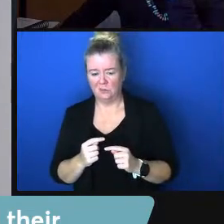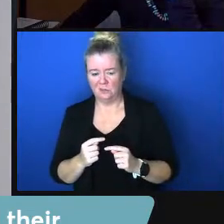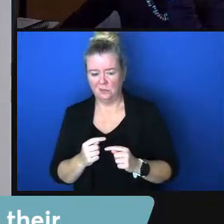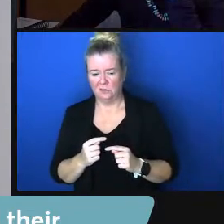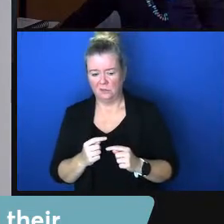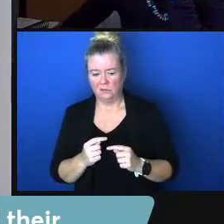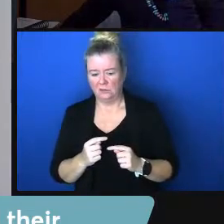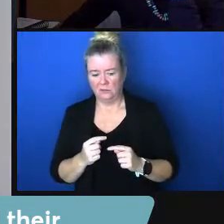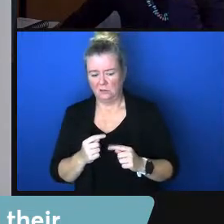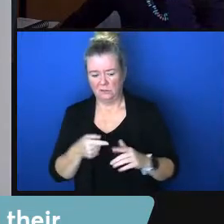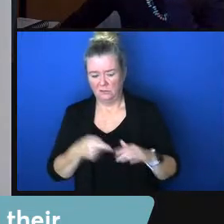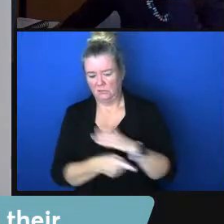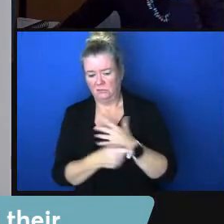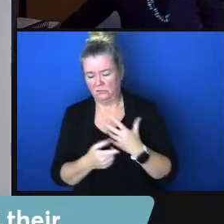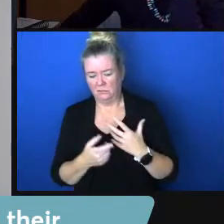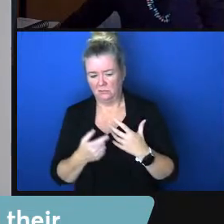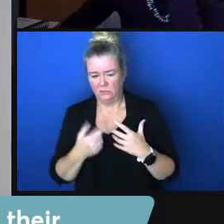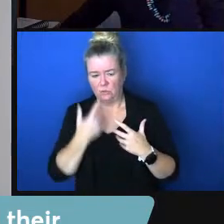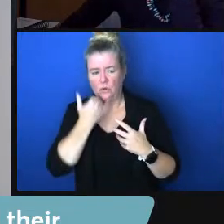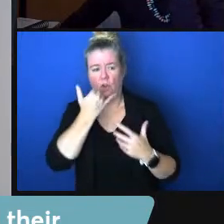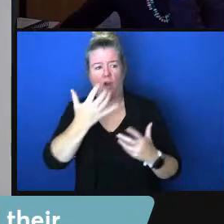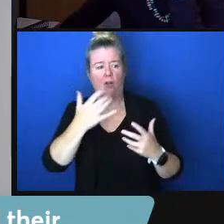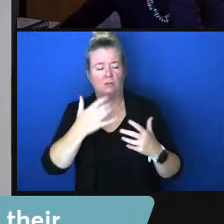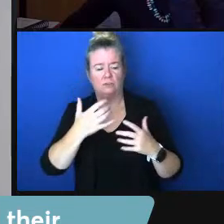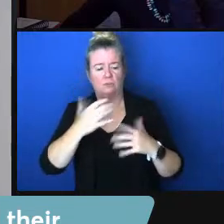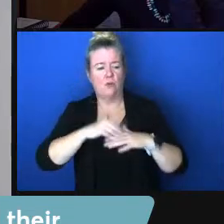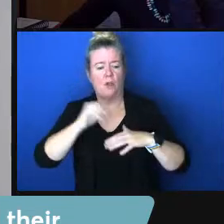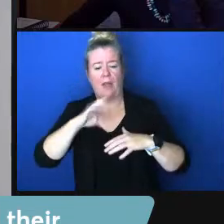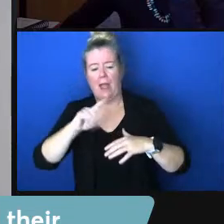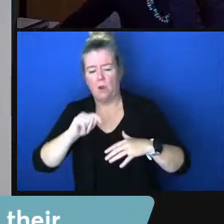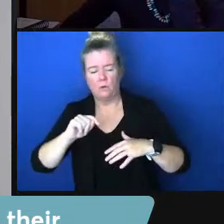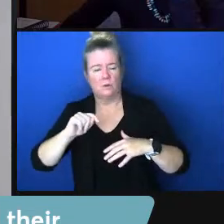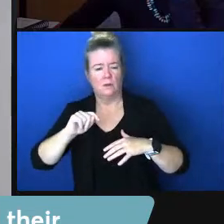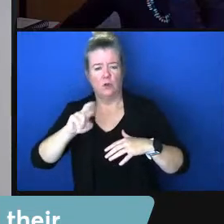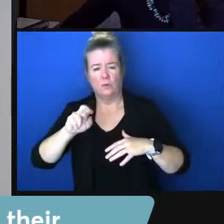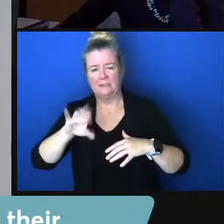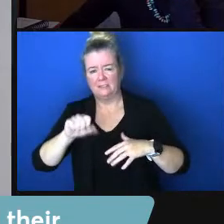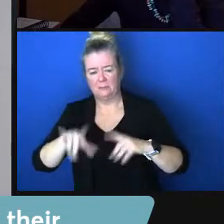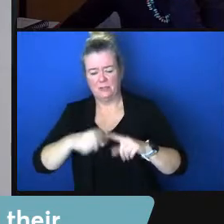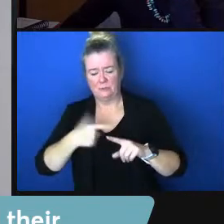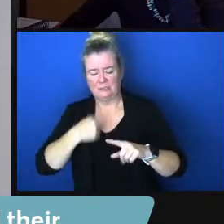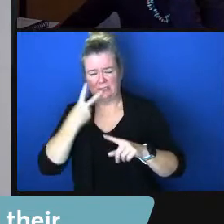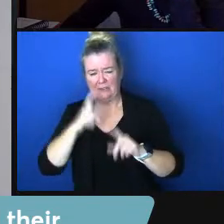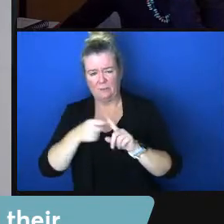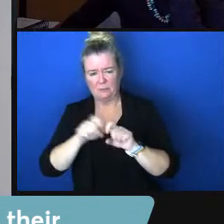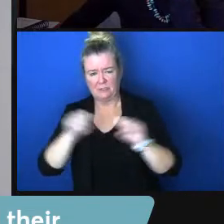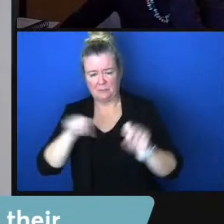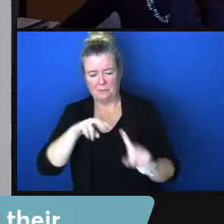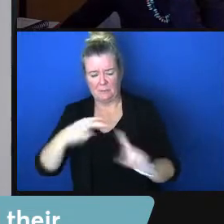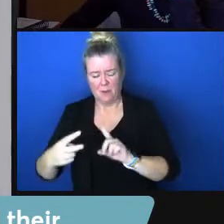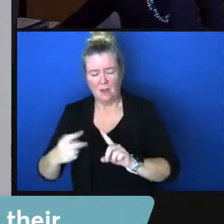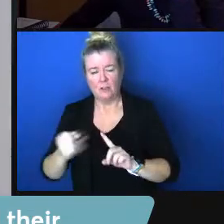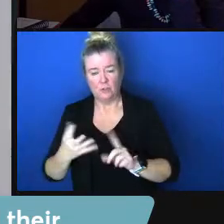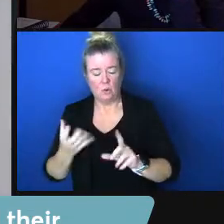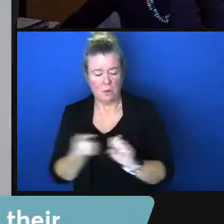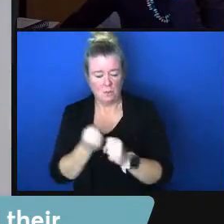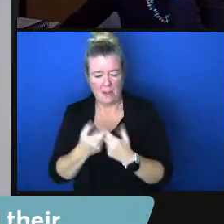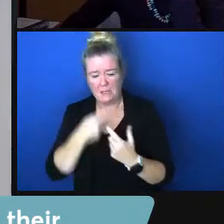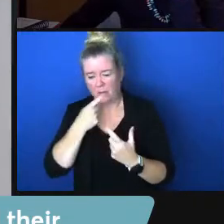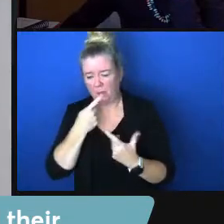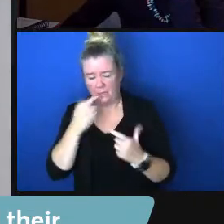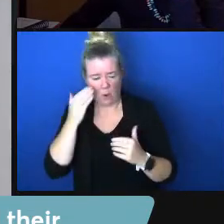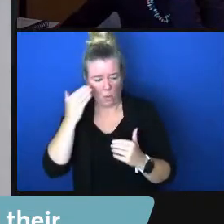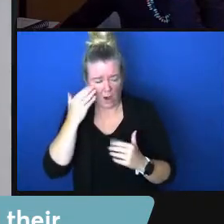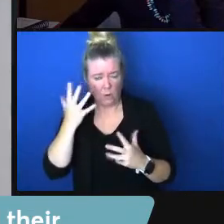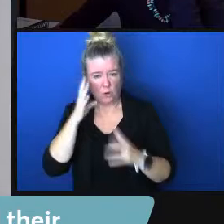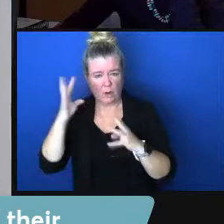the systemic racism that we see. So I would say continue to educate your public, create the, we've been